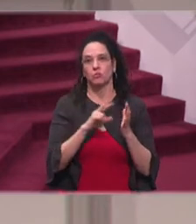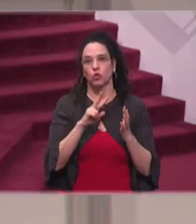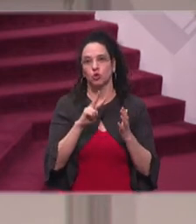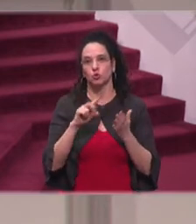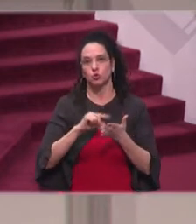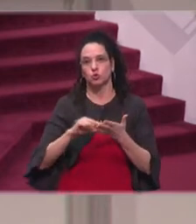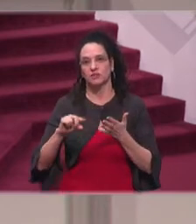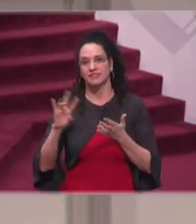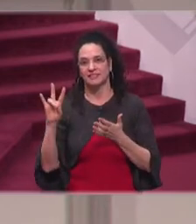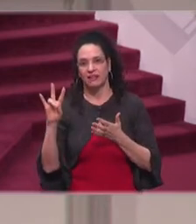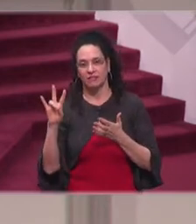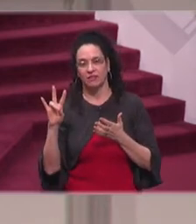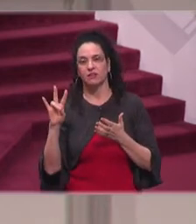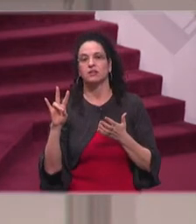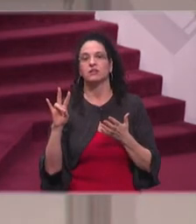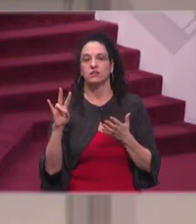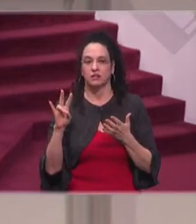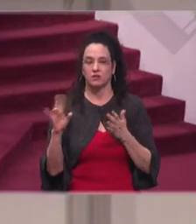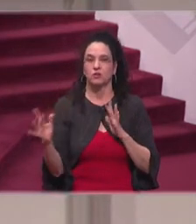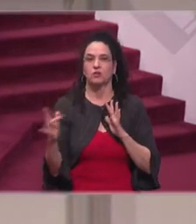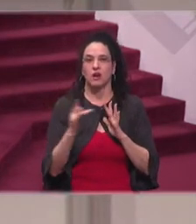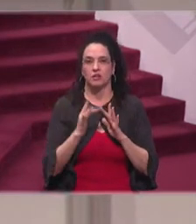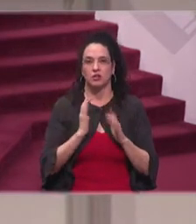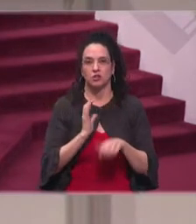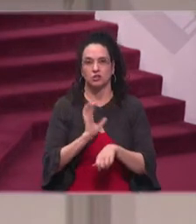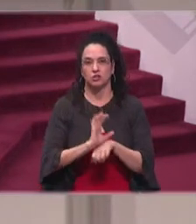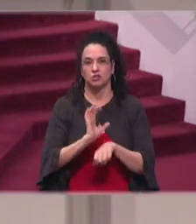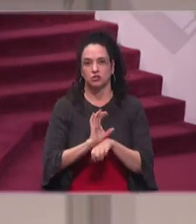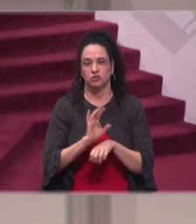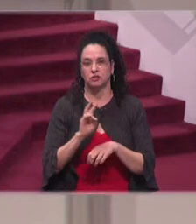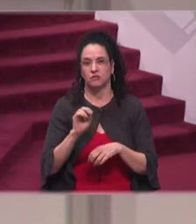and ask that you call the church at